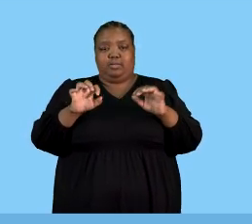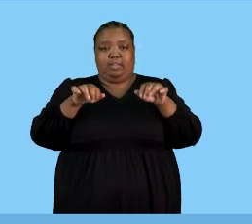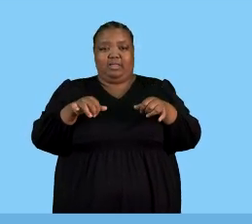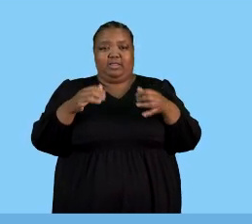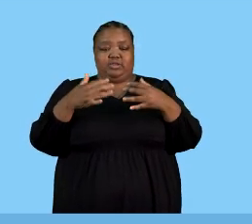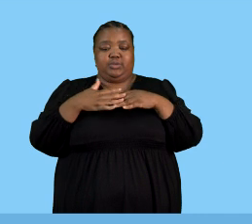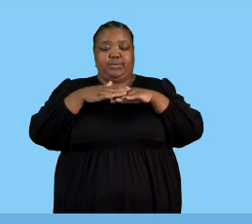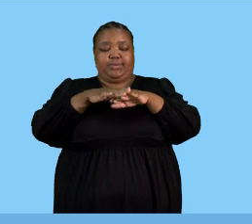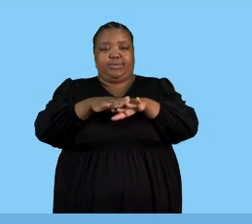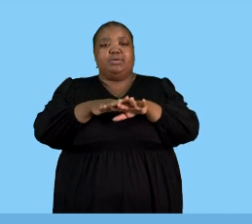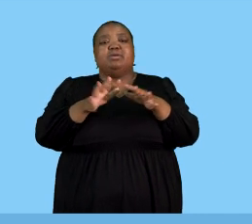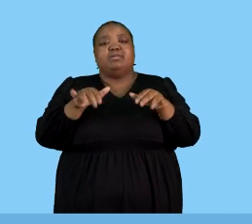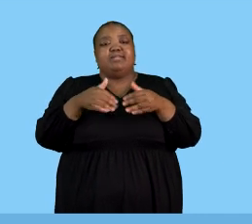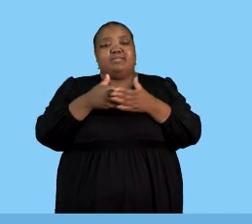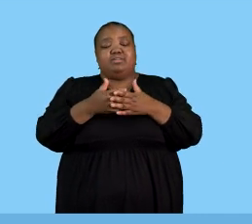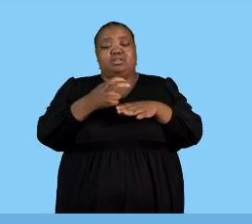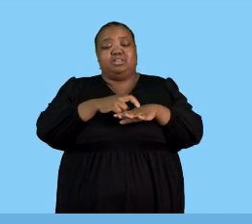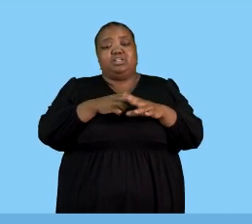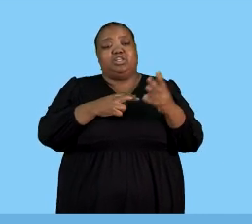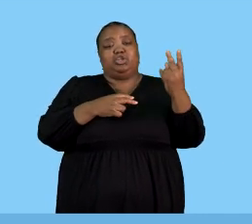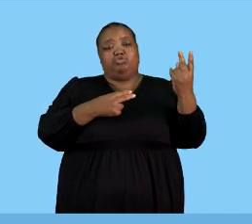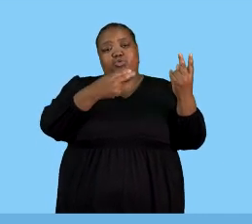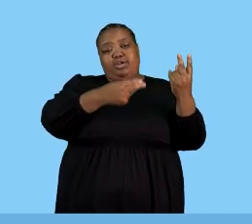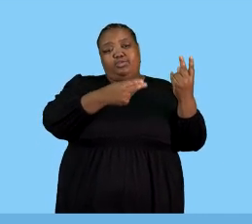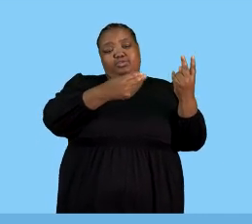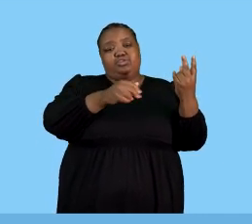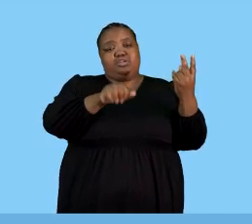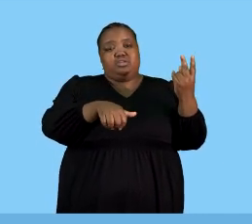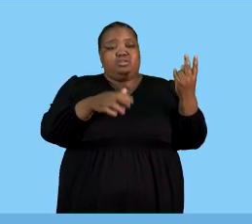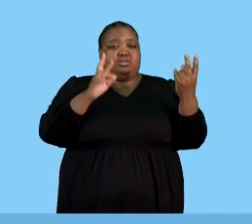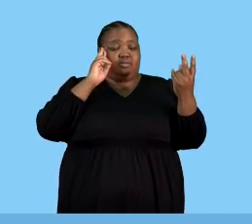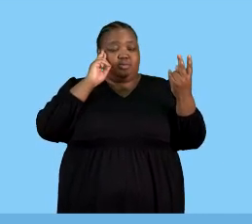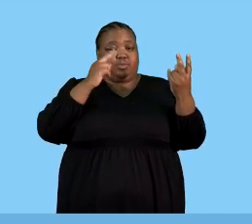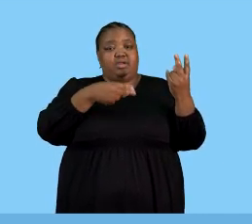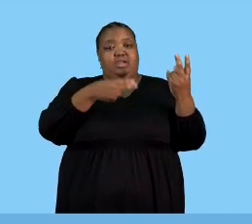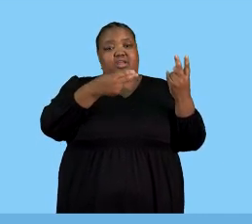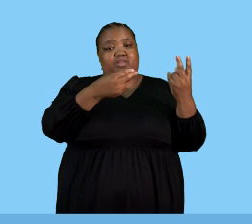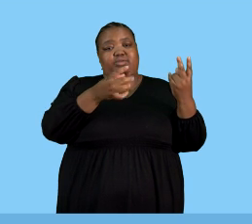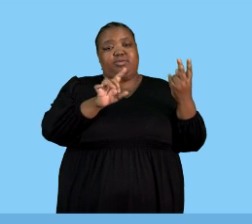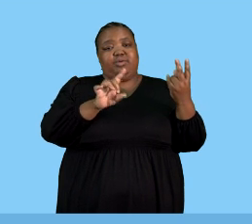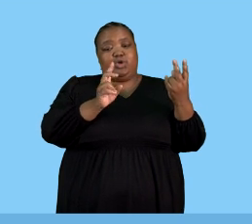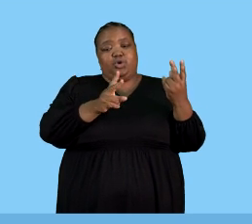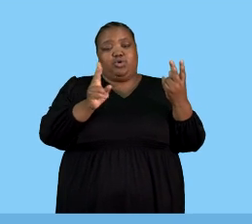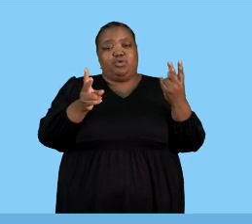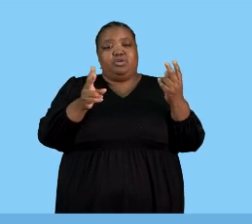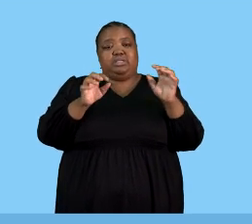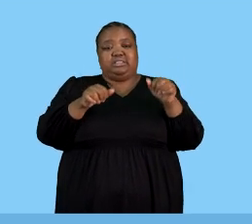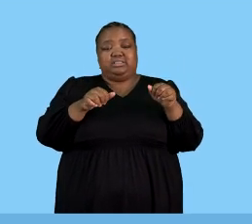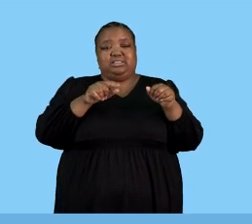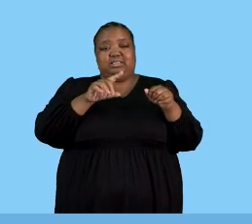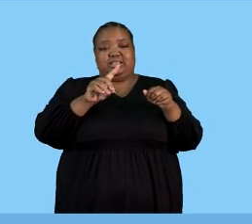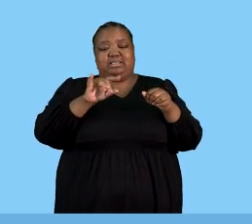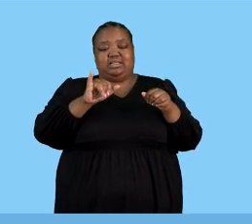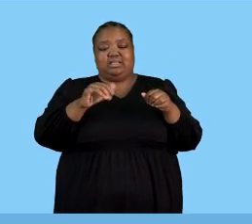diatomic molecule. So to react with everything, we need 2 hydrogen atoms again. Remember again,